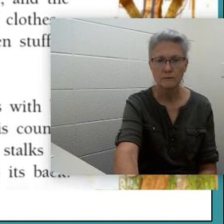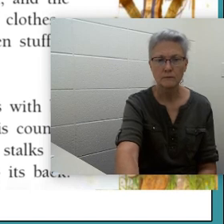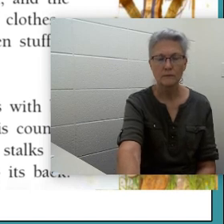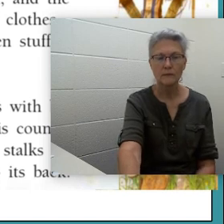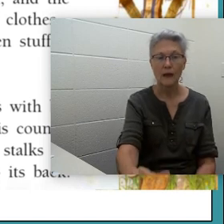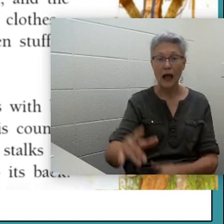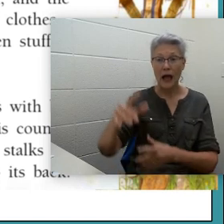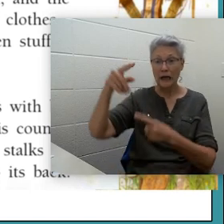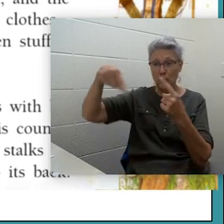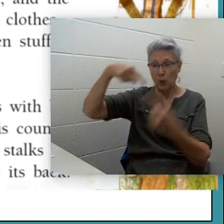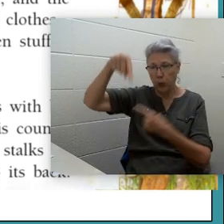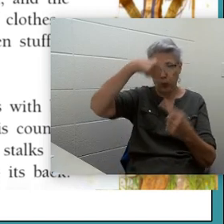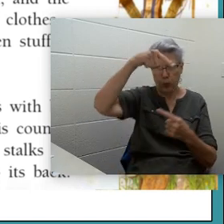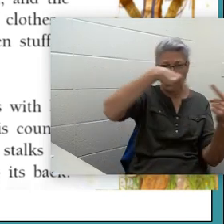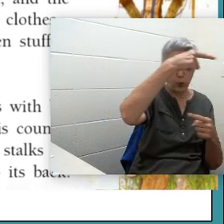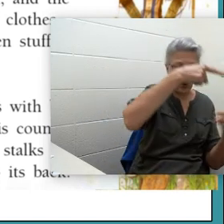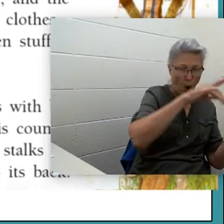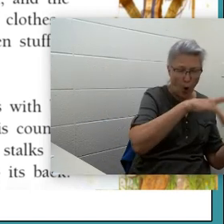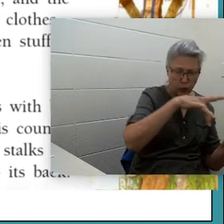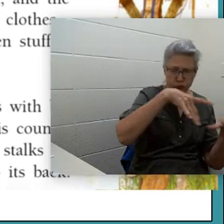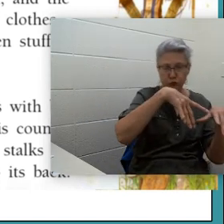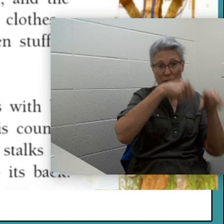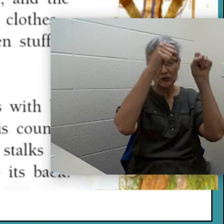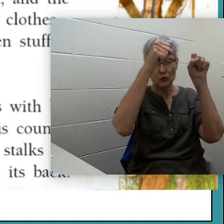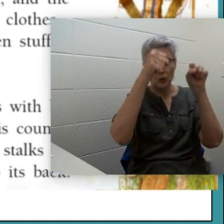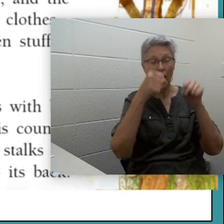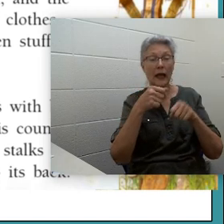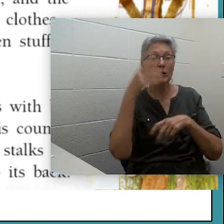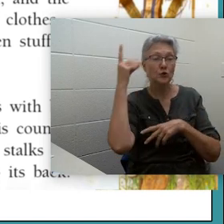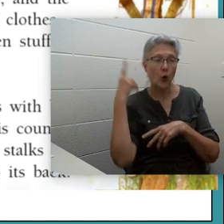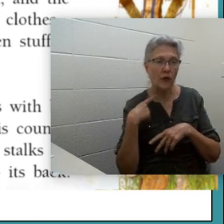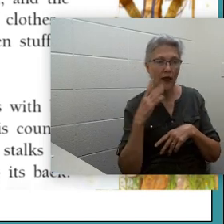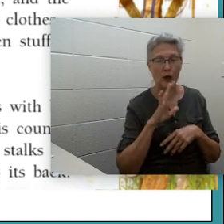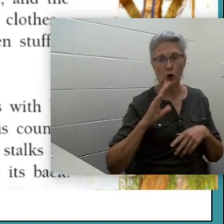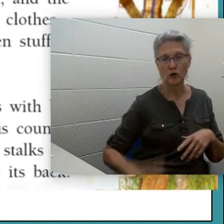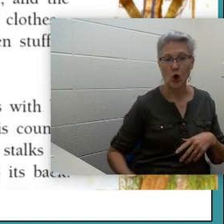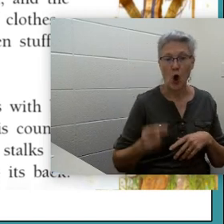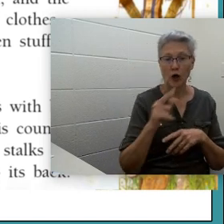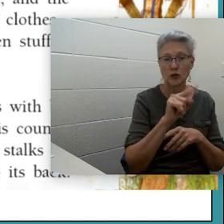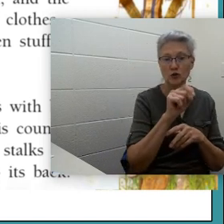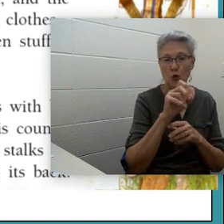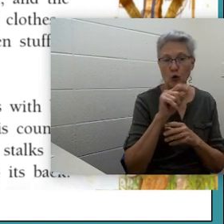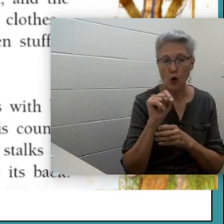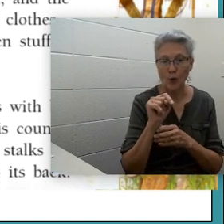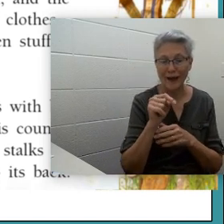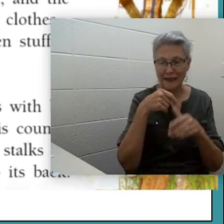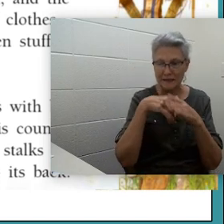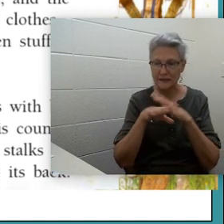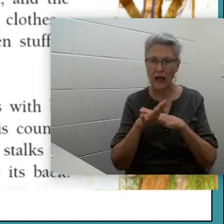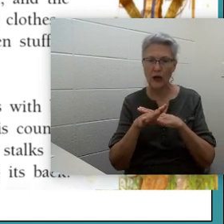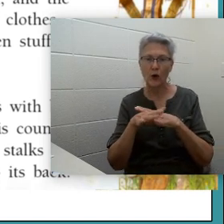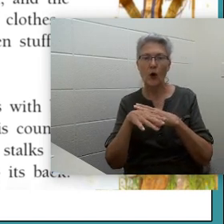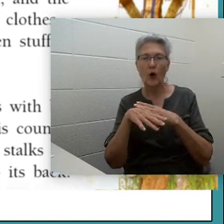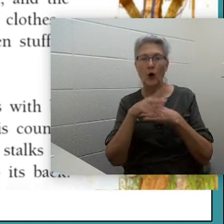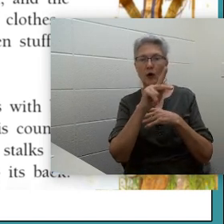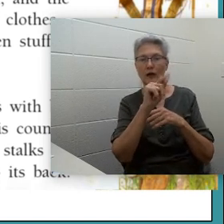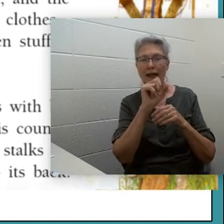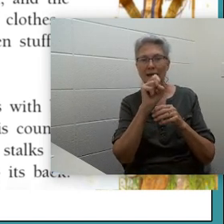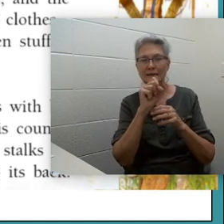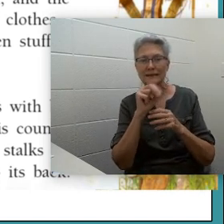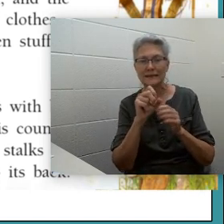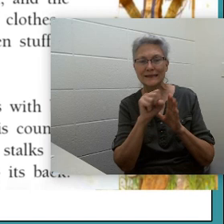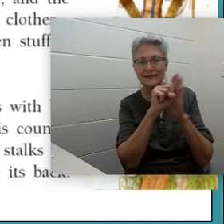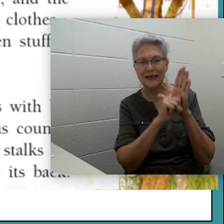A cyclone has whisked away young Dorothy and her dog Toto inside her Kansas farmhouse to the magical land of Oz.